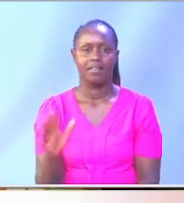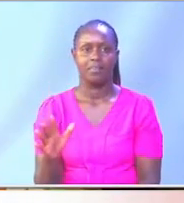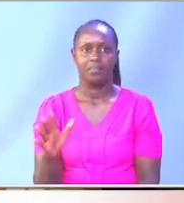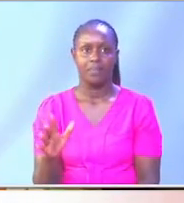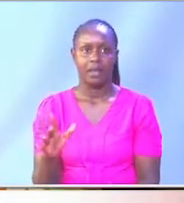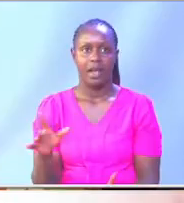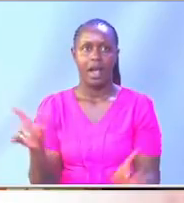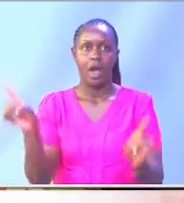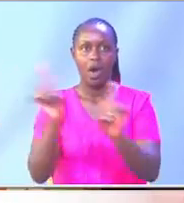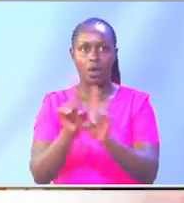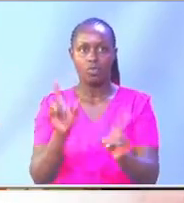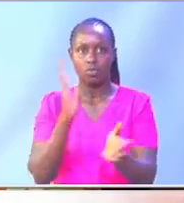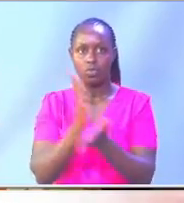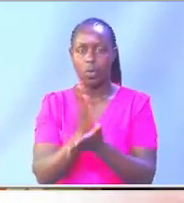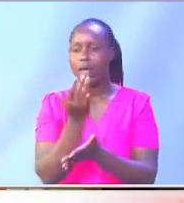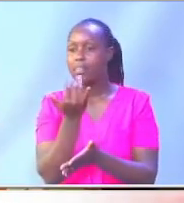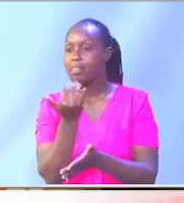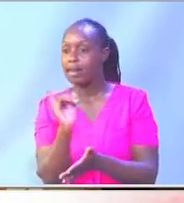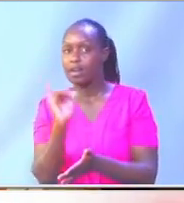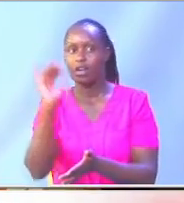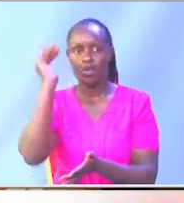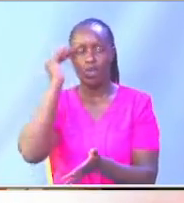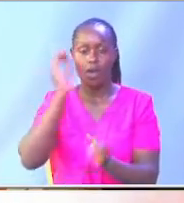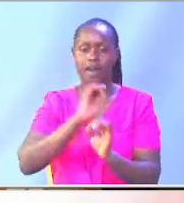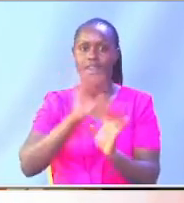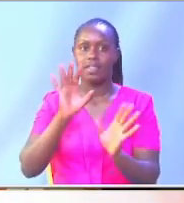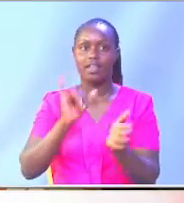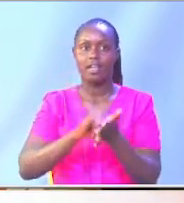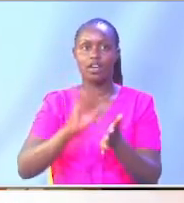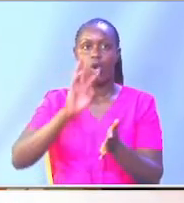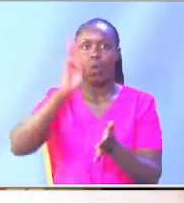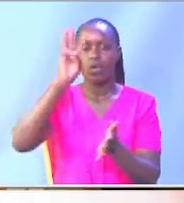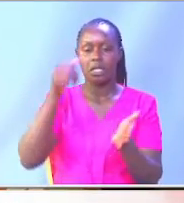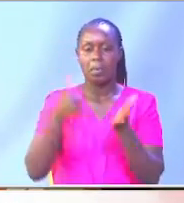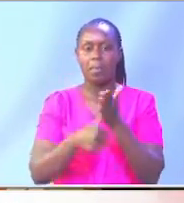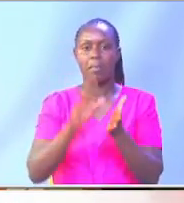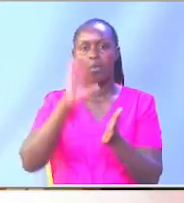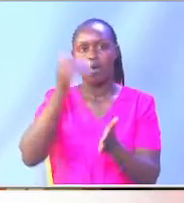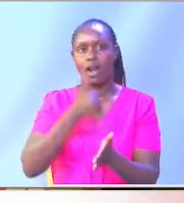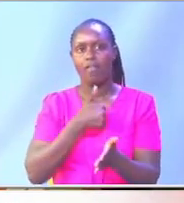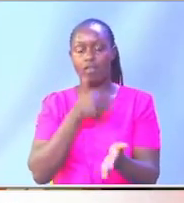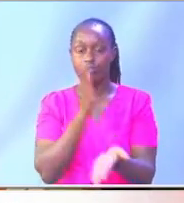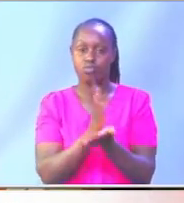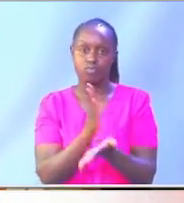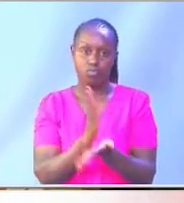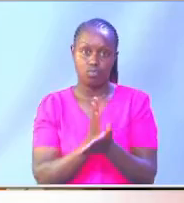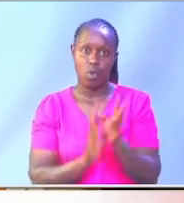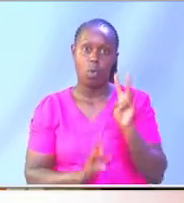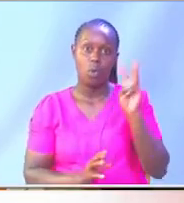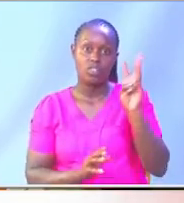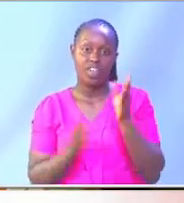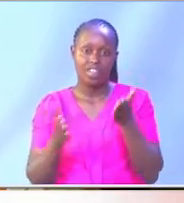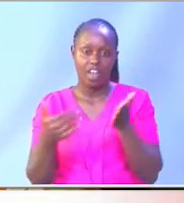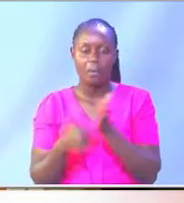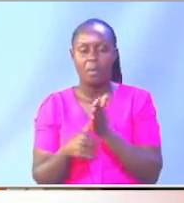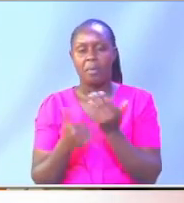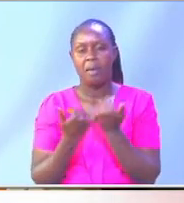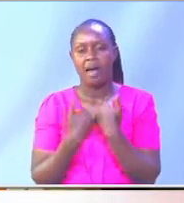Hata hivyo hawako najua ya kwamba Wajir itapata shida. Na kweli wamepata shida. Uliza watu ya